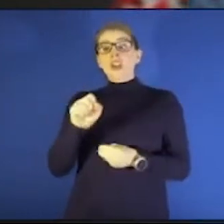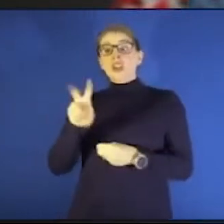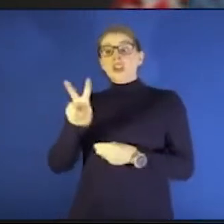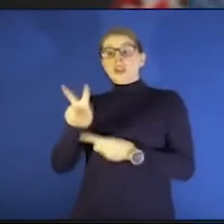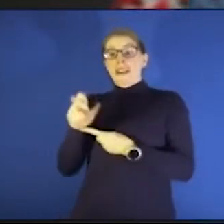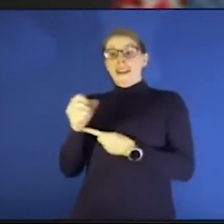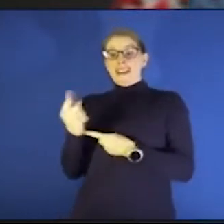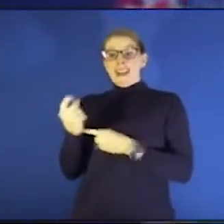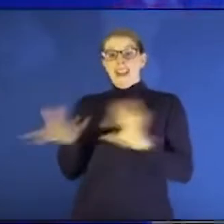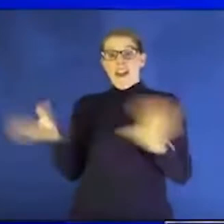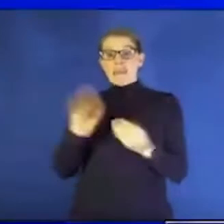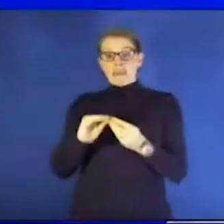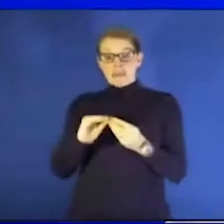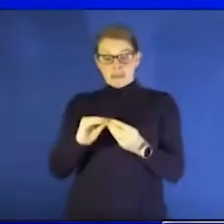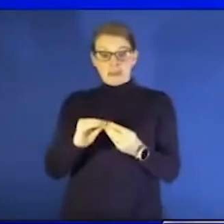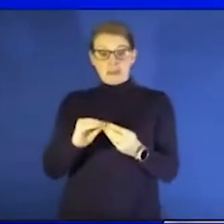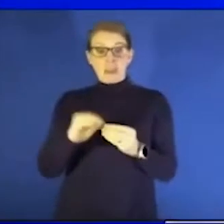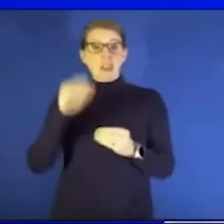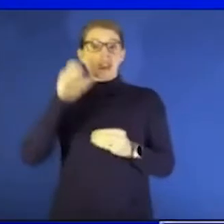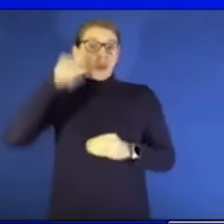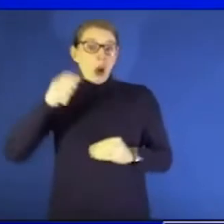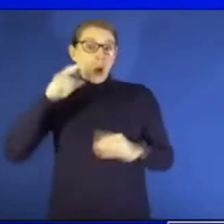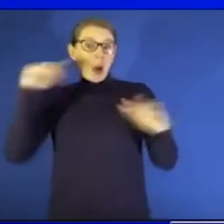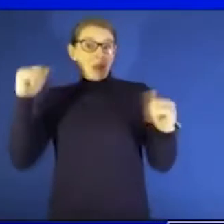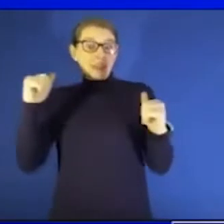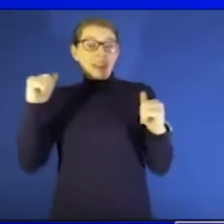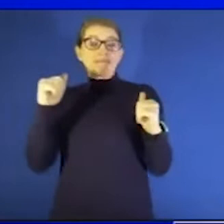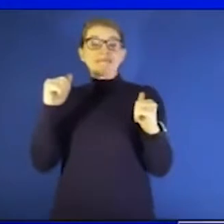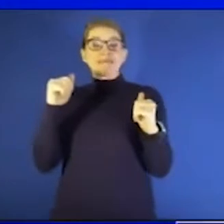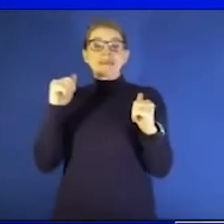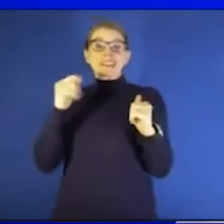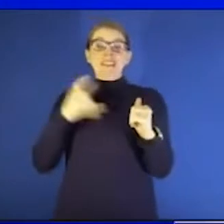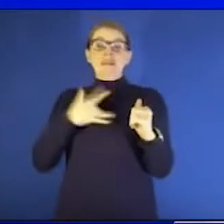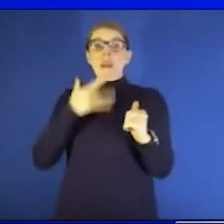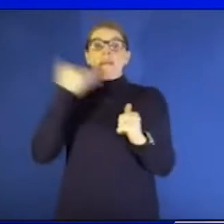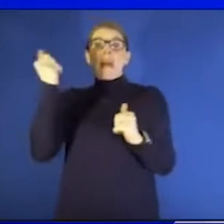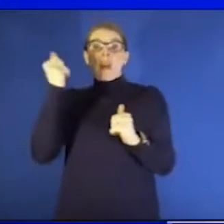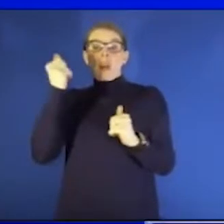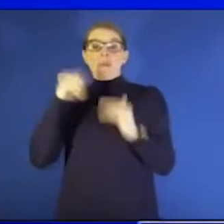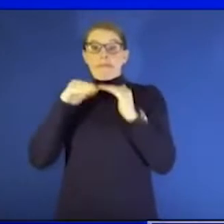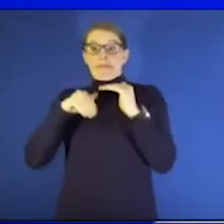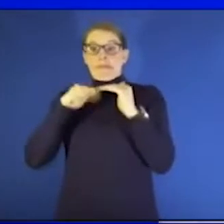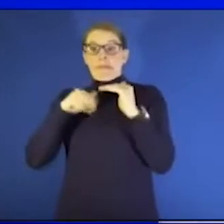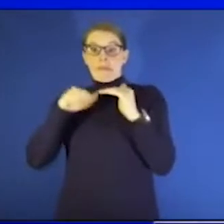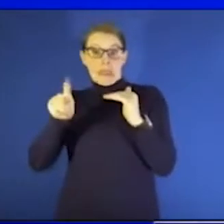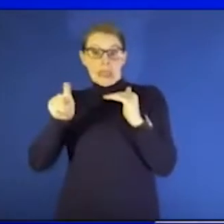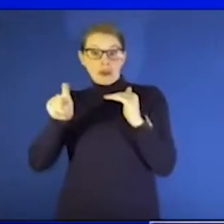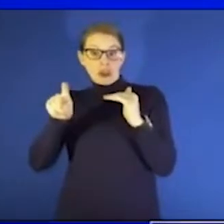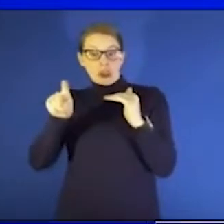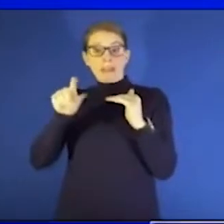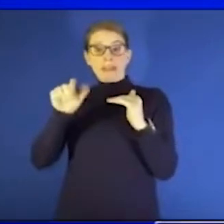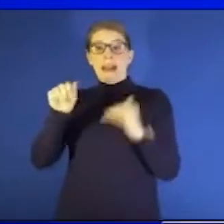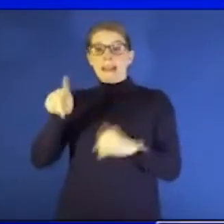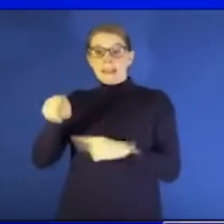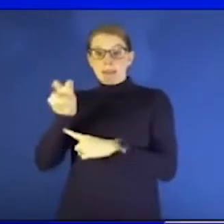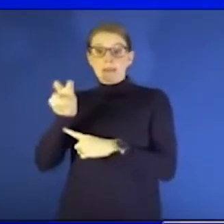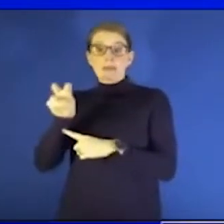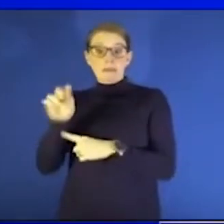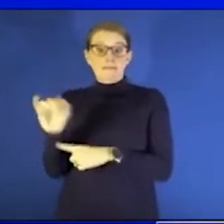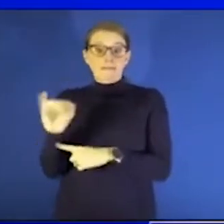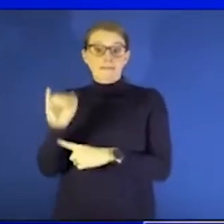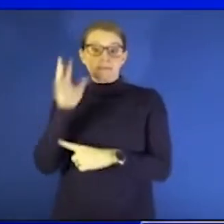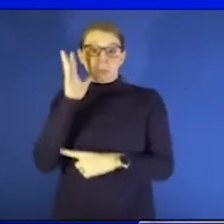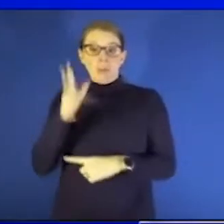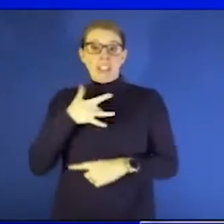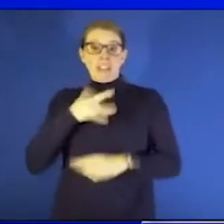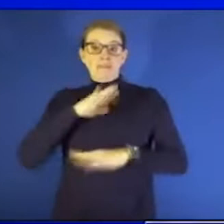about hopefully we can start to see, I would feel a lot better once we get down to that 100 active infections. We are a little